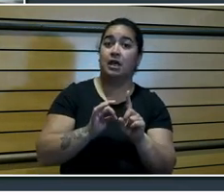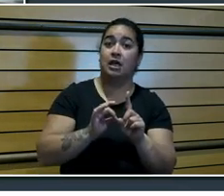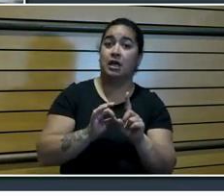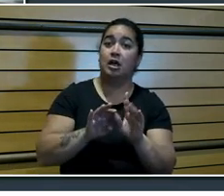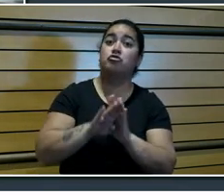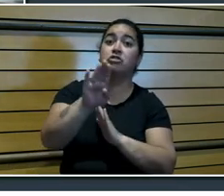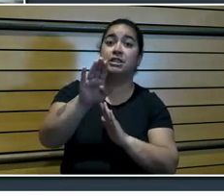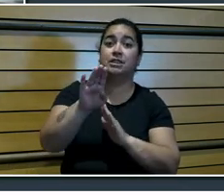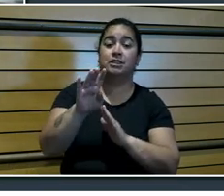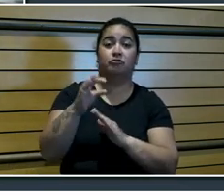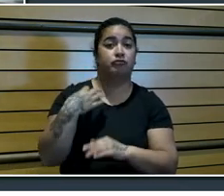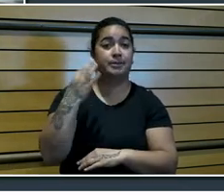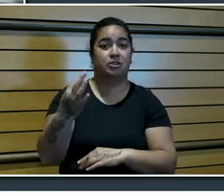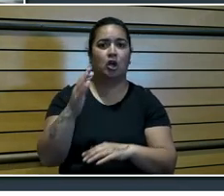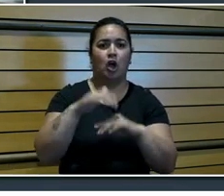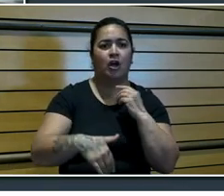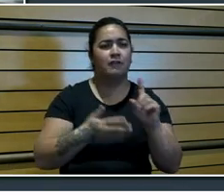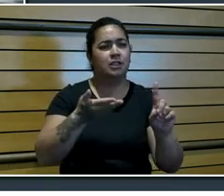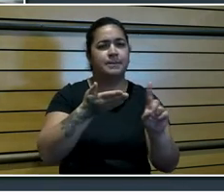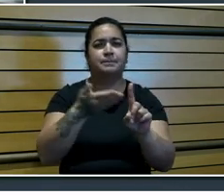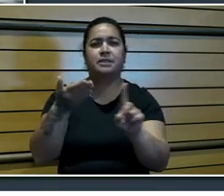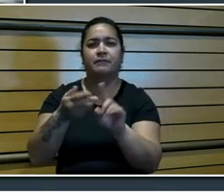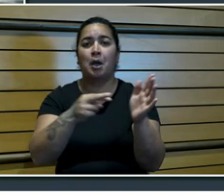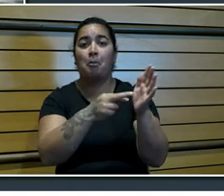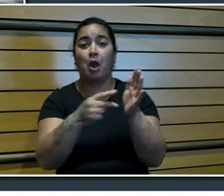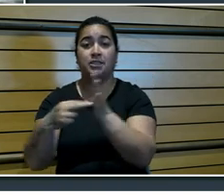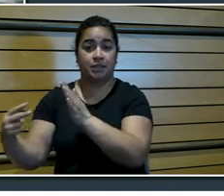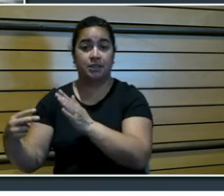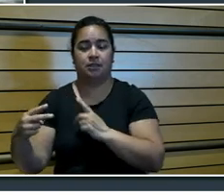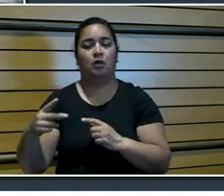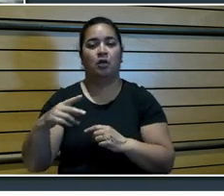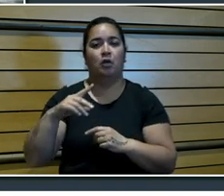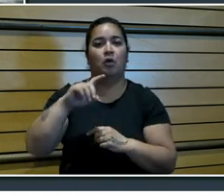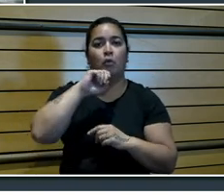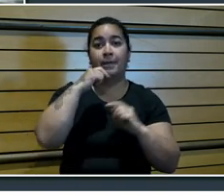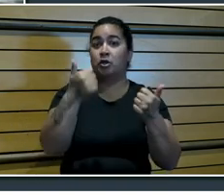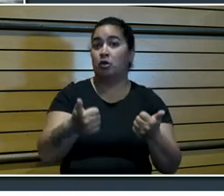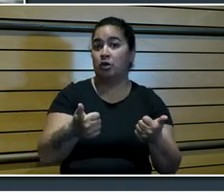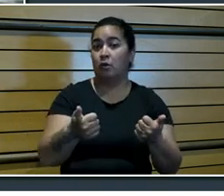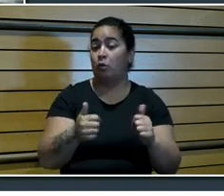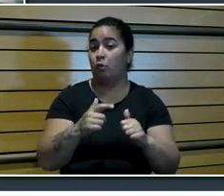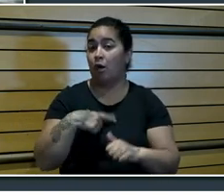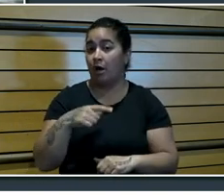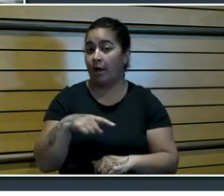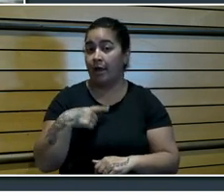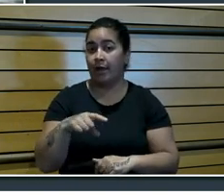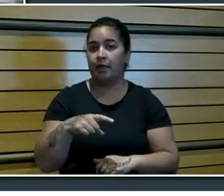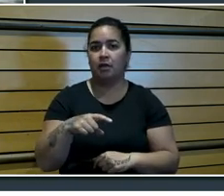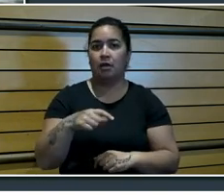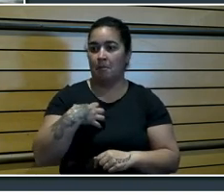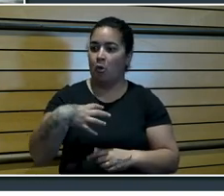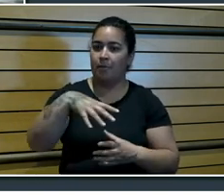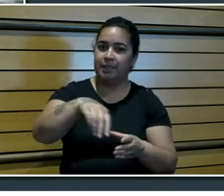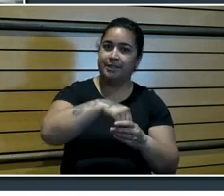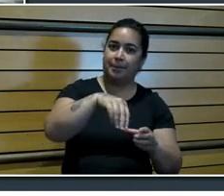around certain aspects of policy is just going to be really, really good at not only increasing participation in local